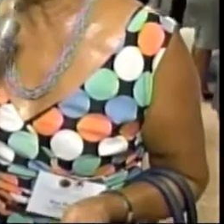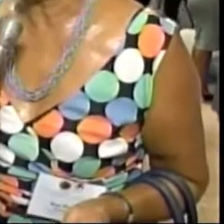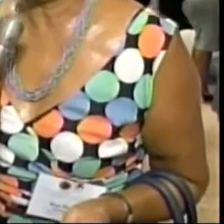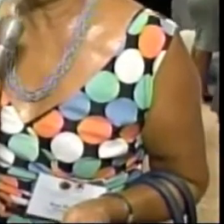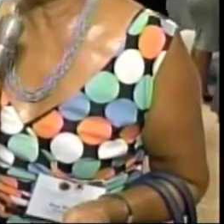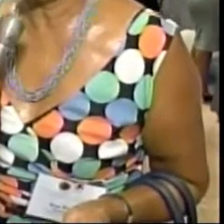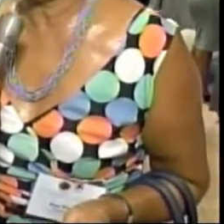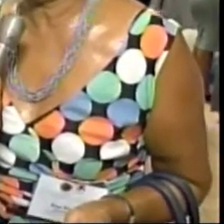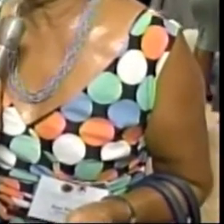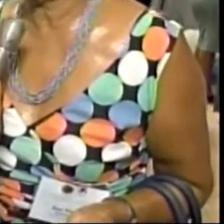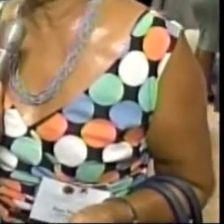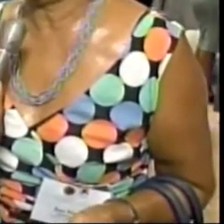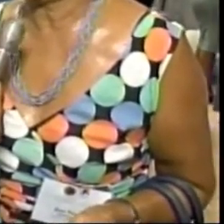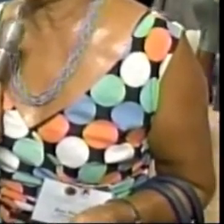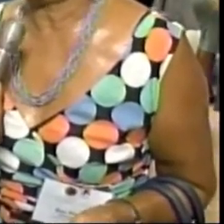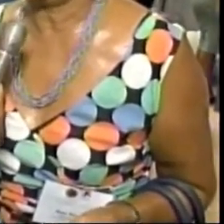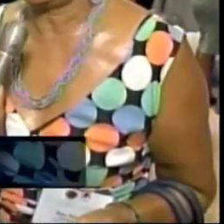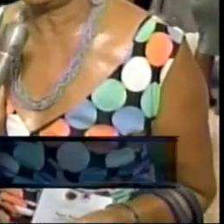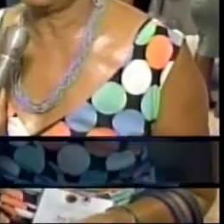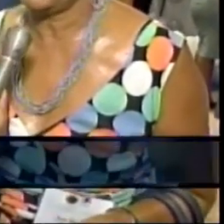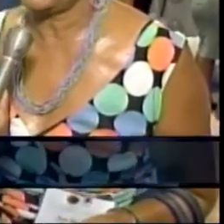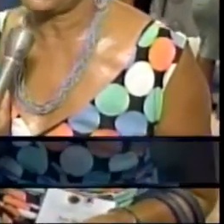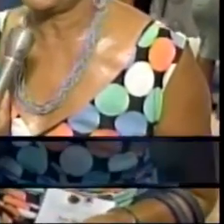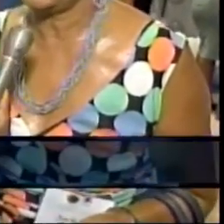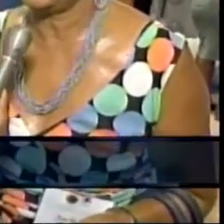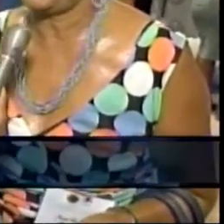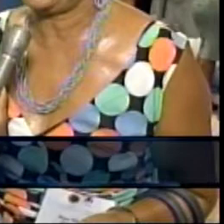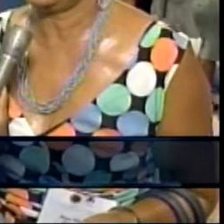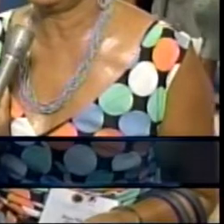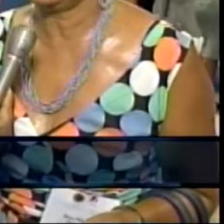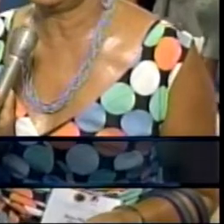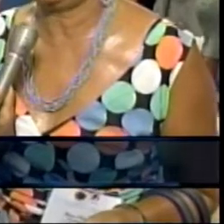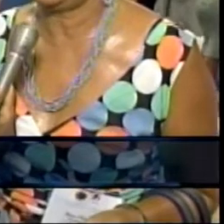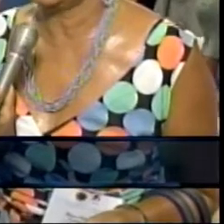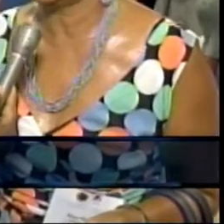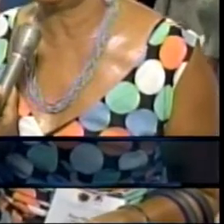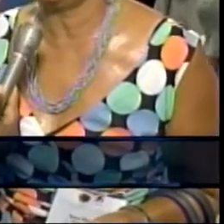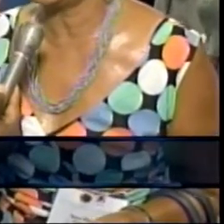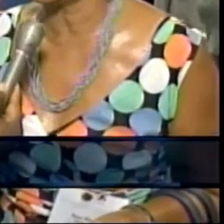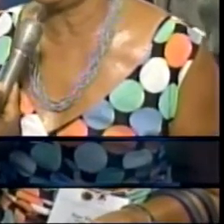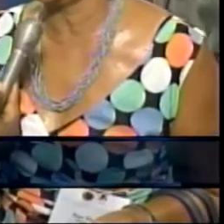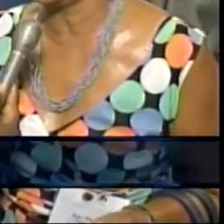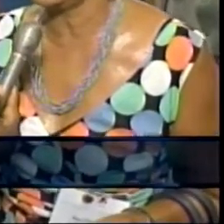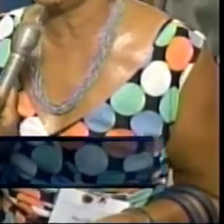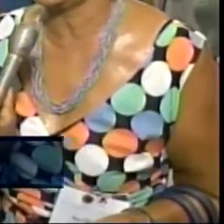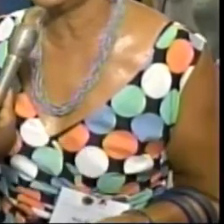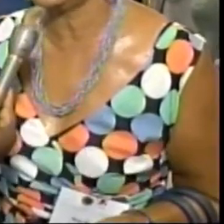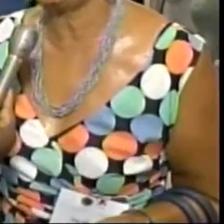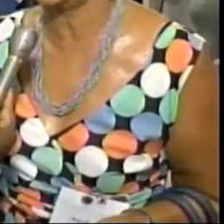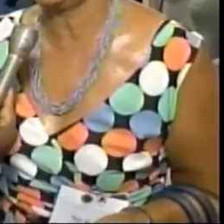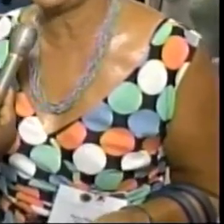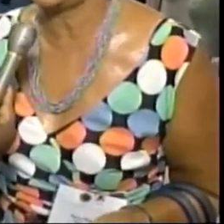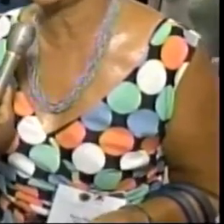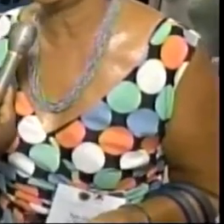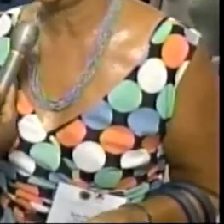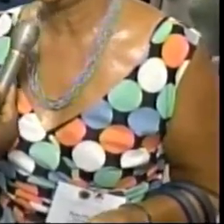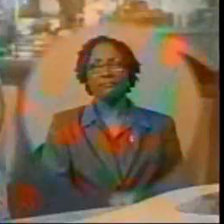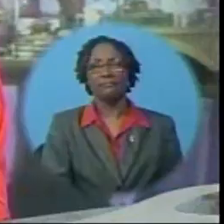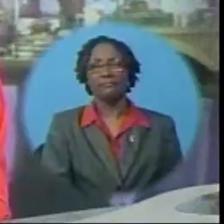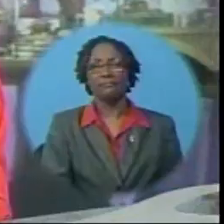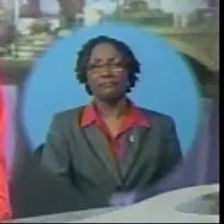the money laundering area. That is by the supervisory section of the bank. They apparently supervise all the areas, all the other